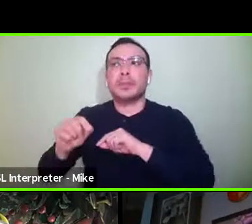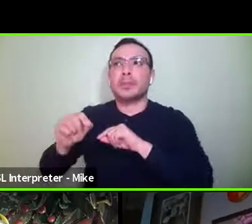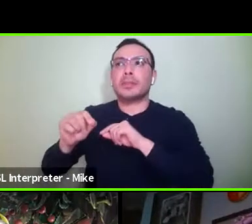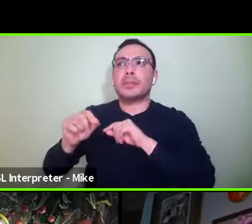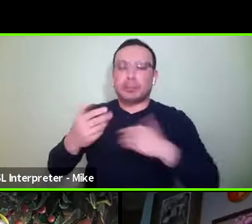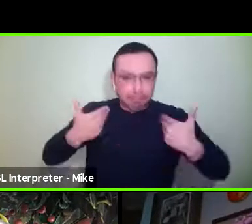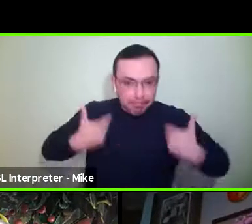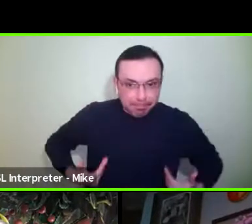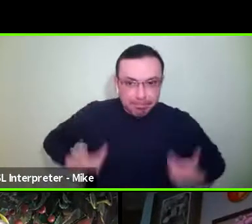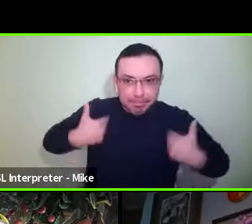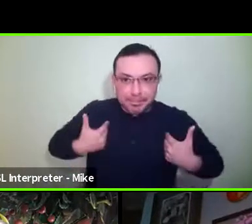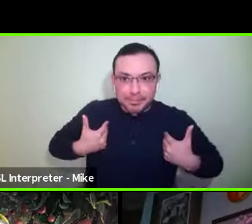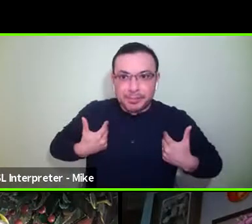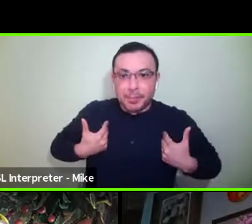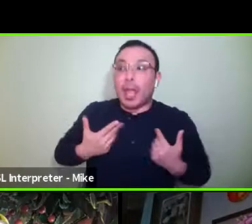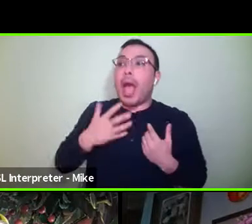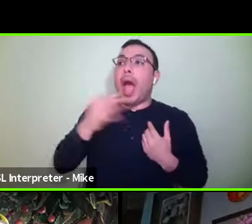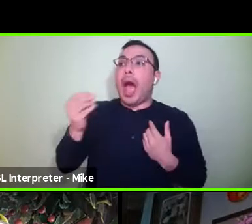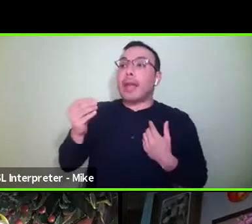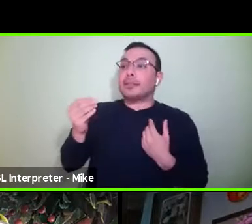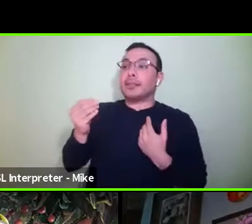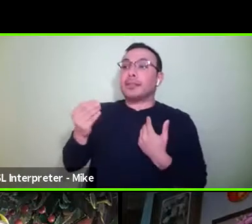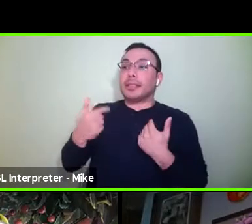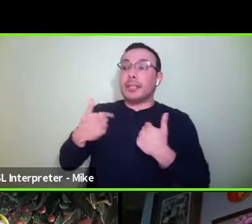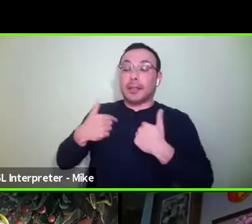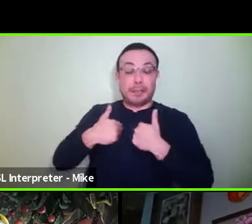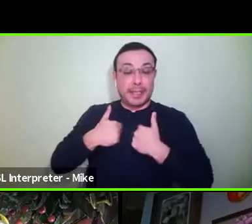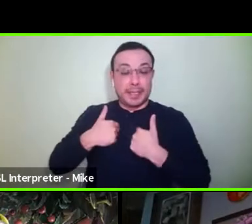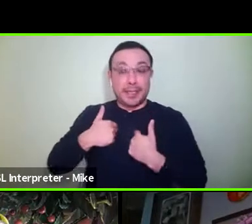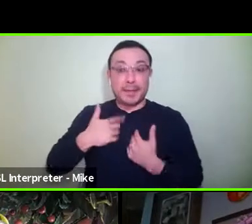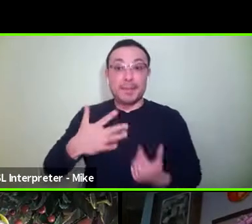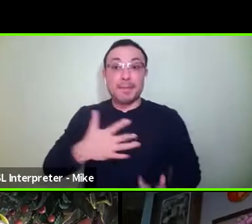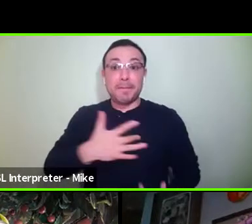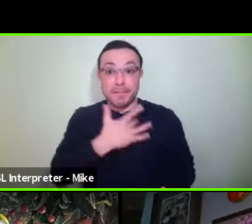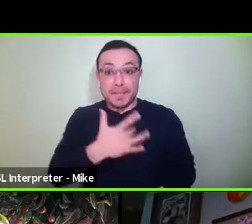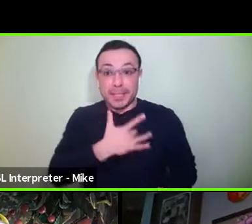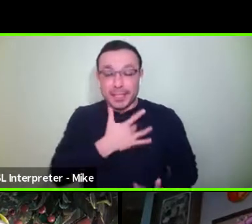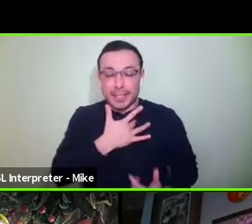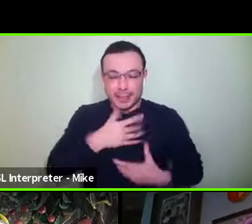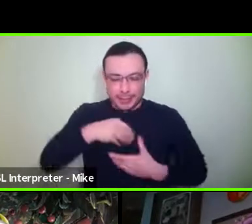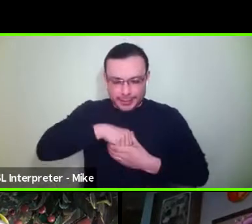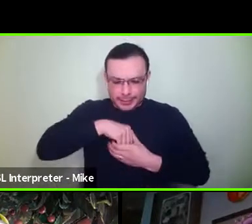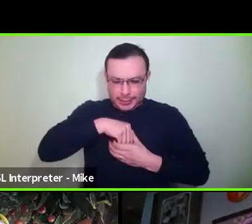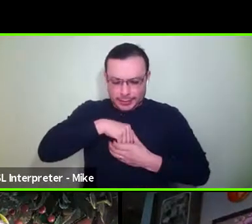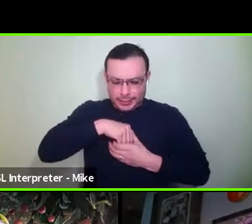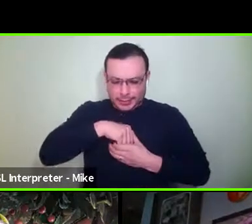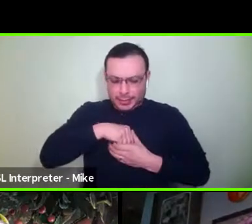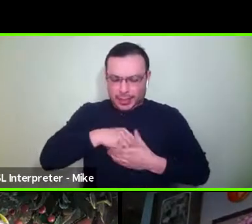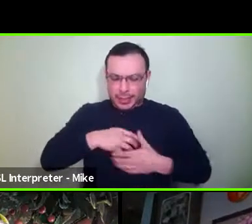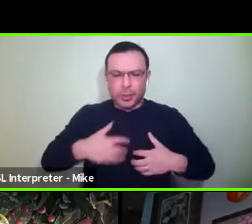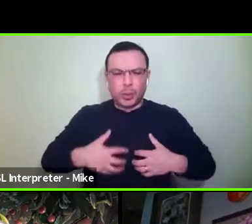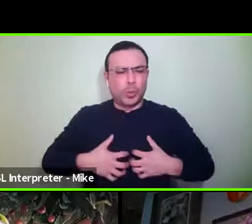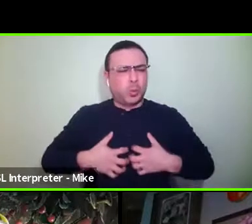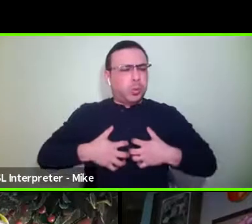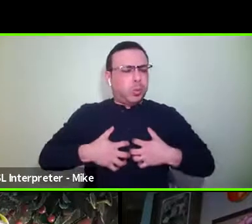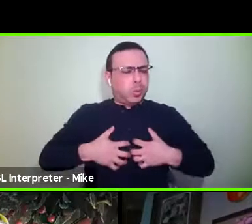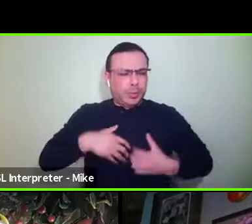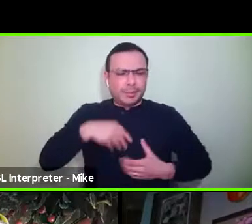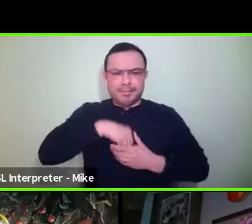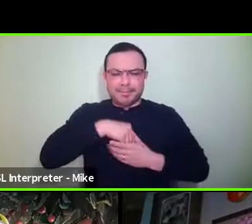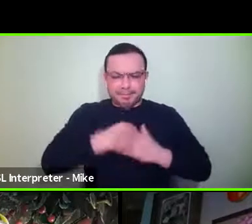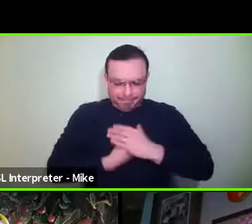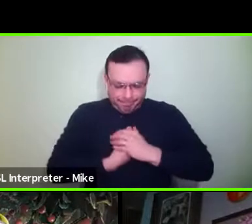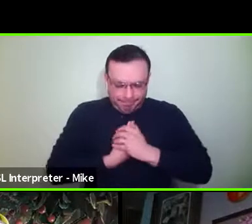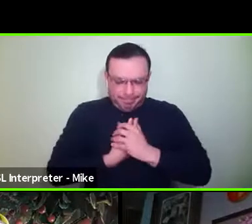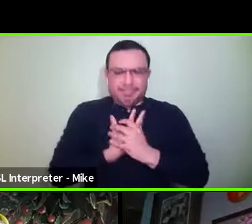question of difference and how I am that I sometimes feel very viscerally as being broken. And I sometimes feel very viscerally